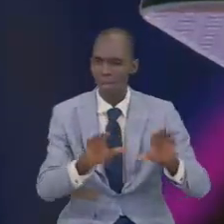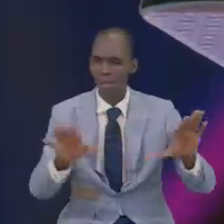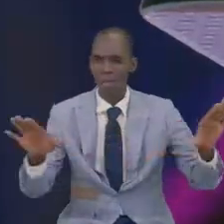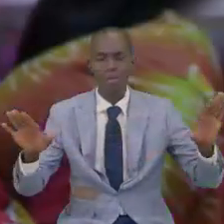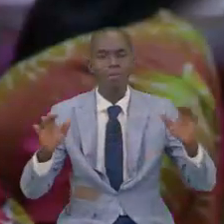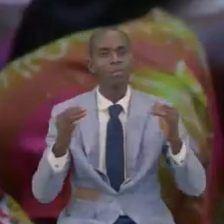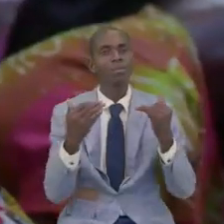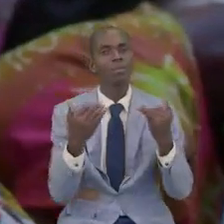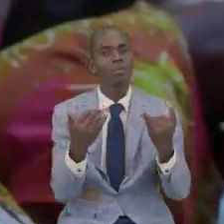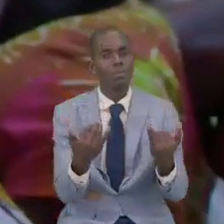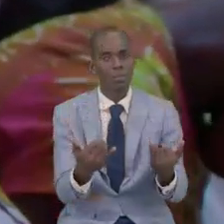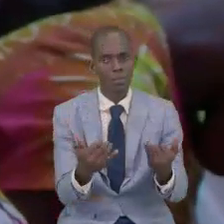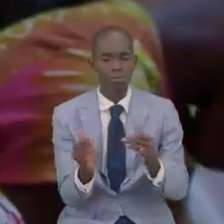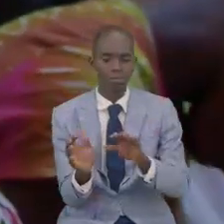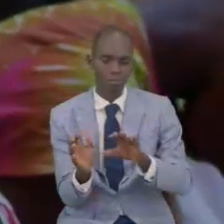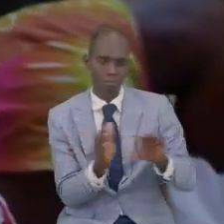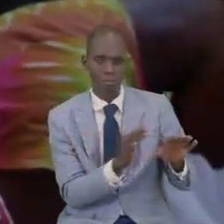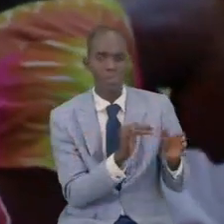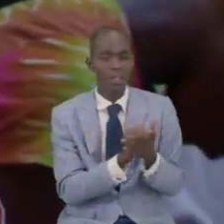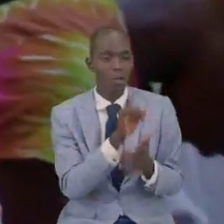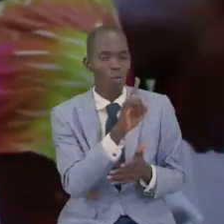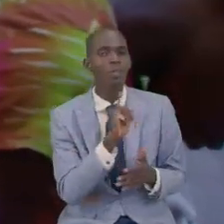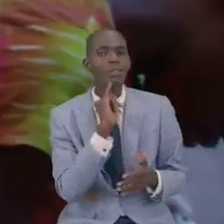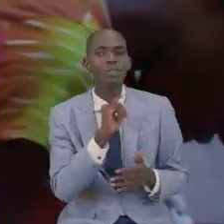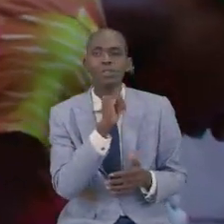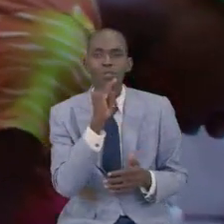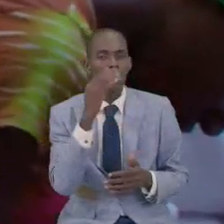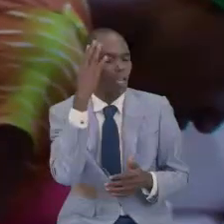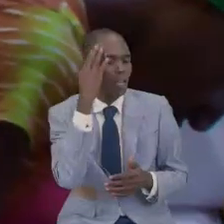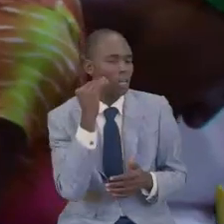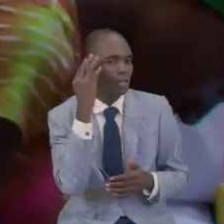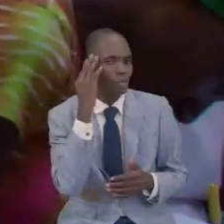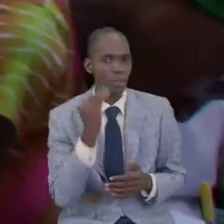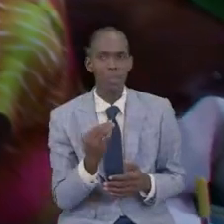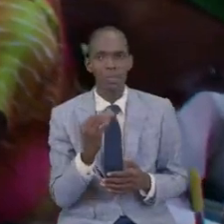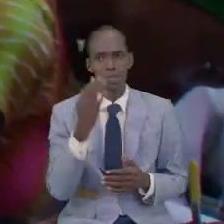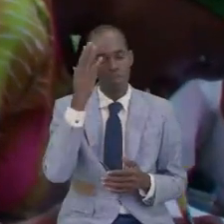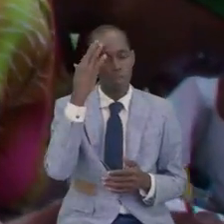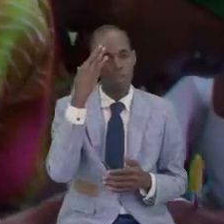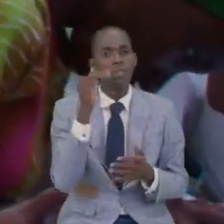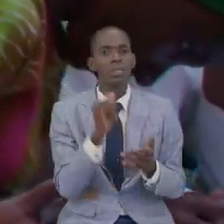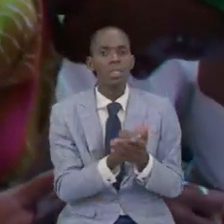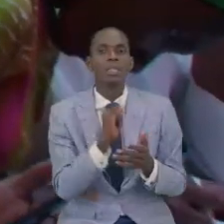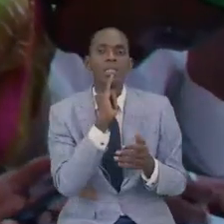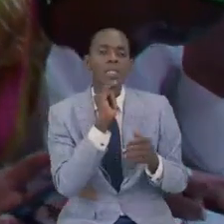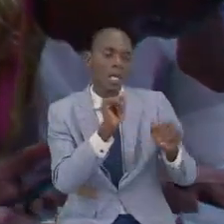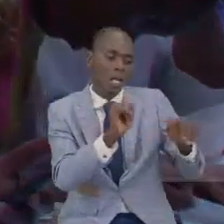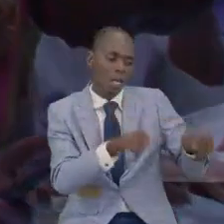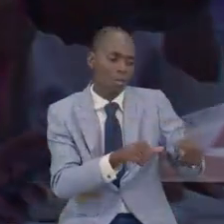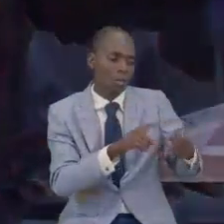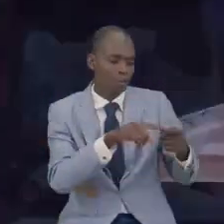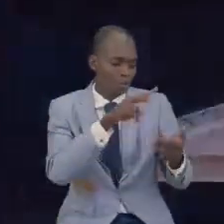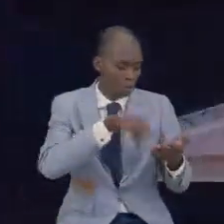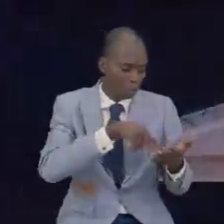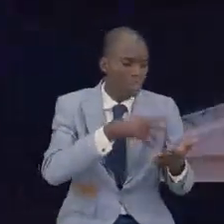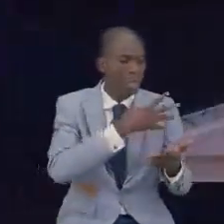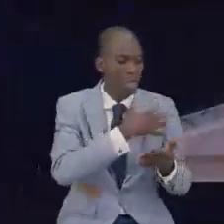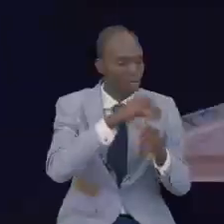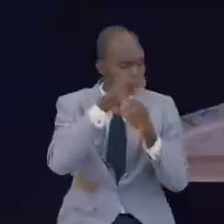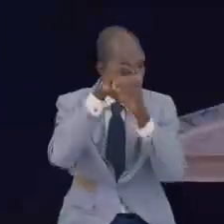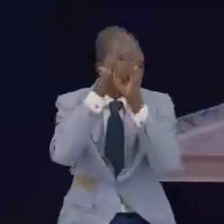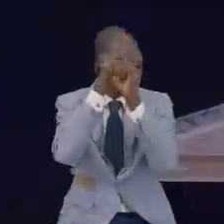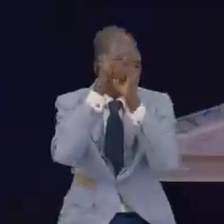are now. That's not experiential knowledge. That's ability to read and then to remember what you